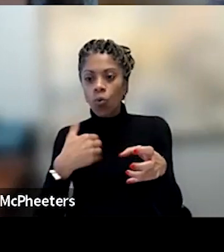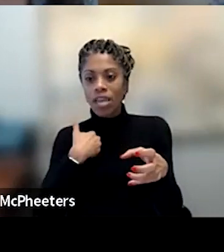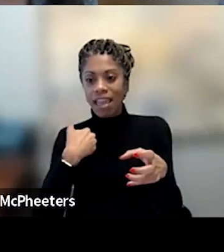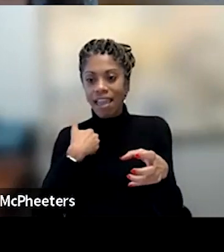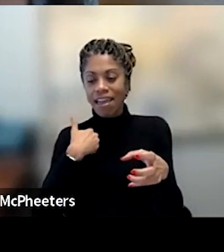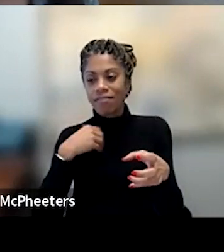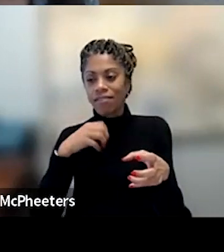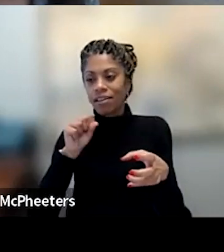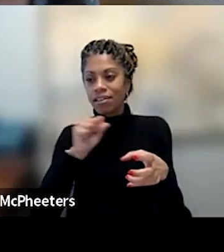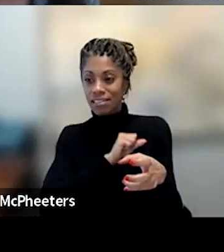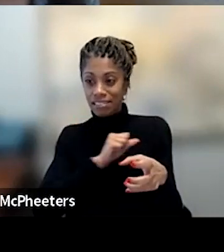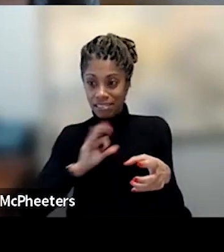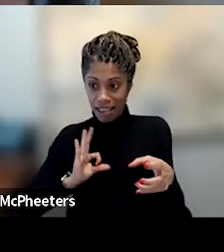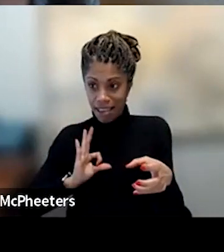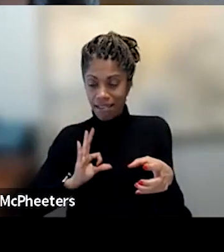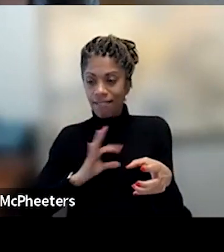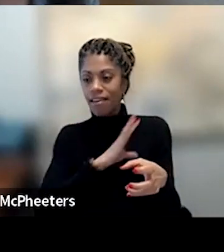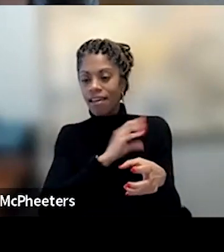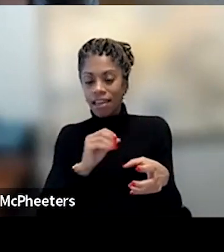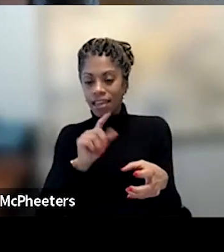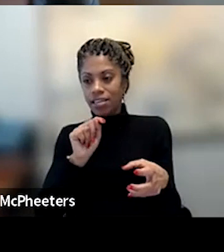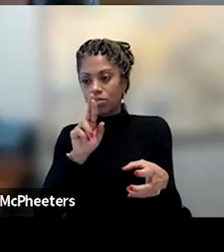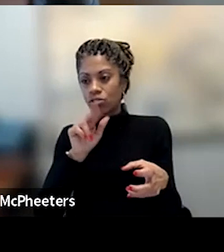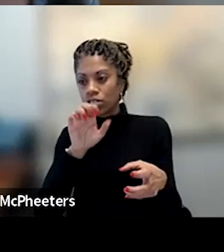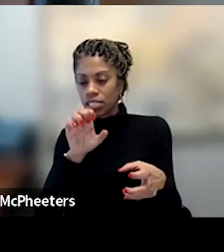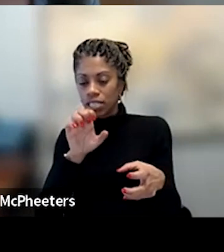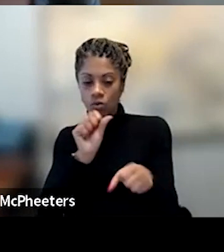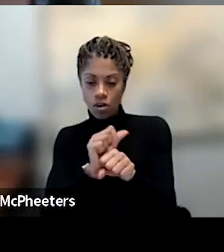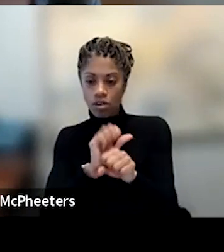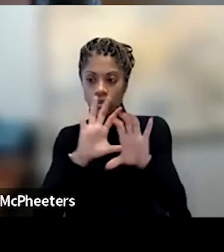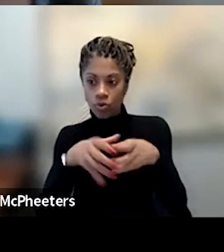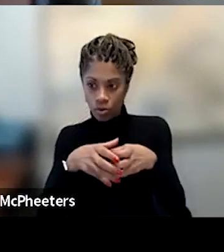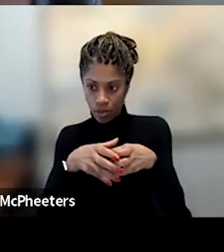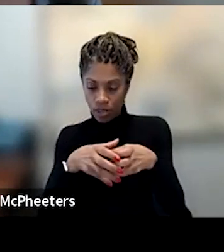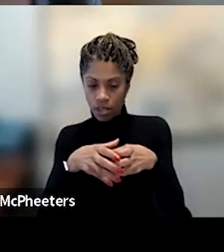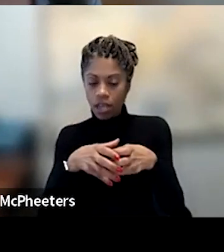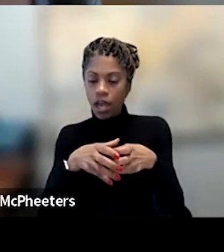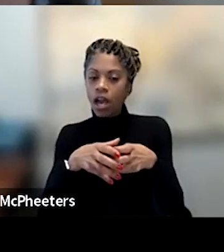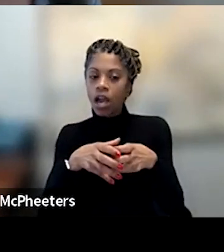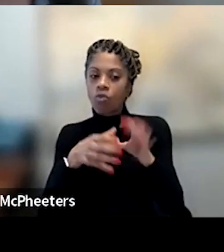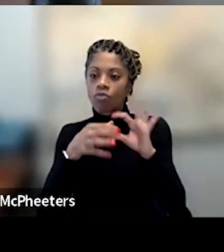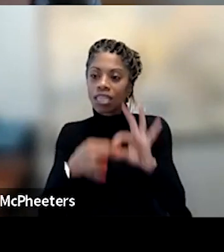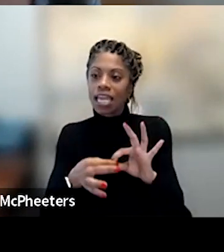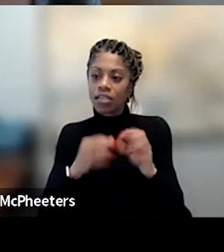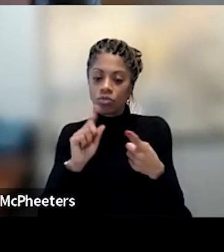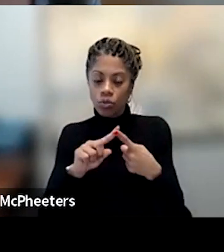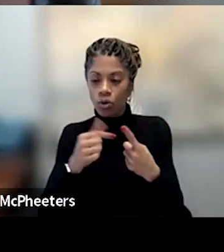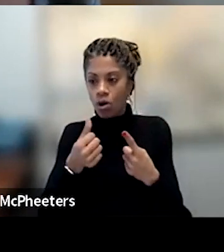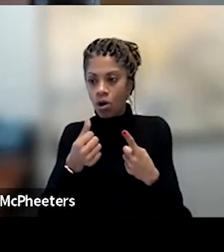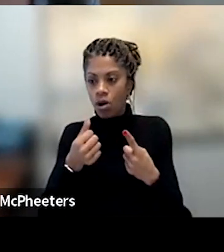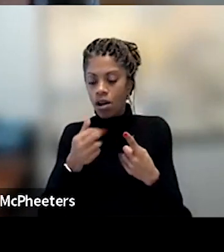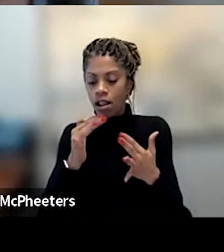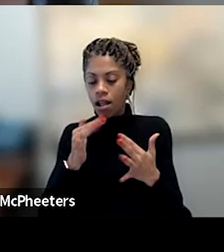and trustee work group that are looking at our grant making process and the equity issues in our grant